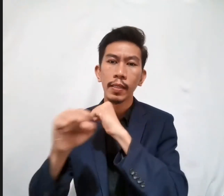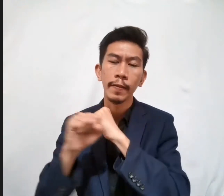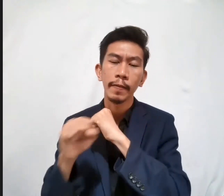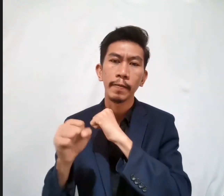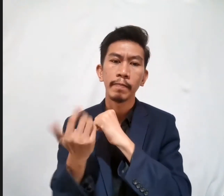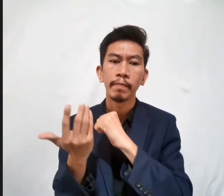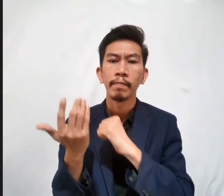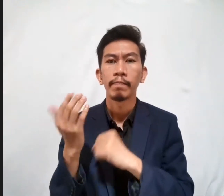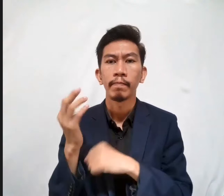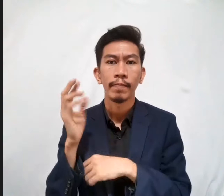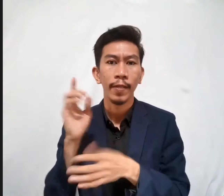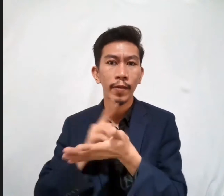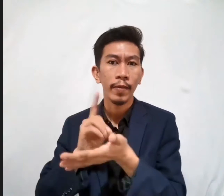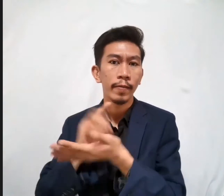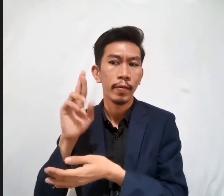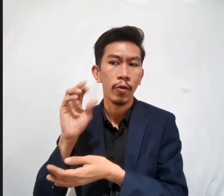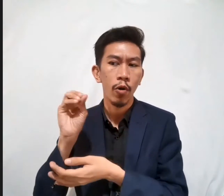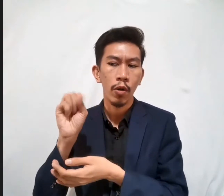Dr. Rachel Rosario has still been